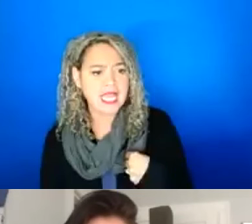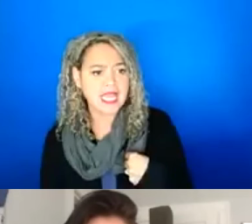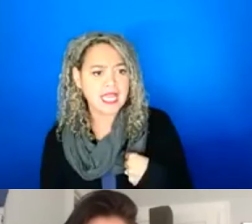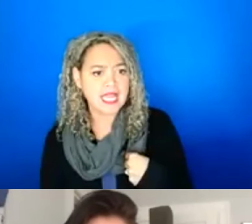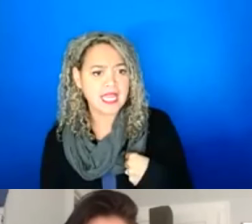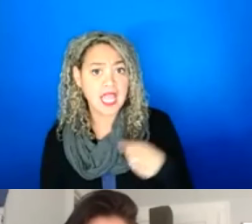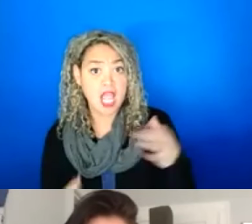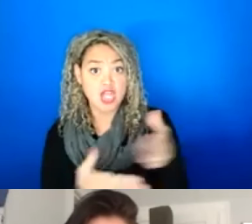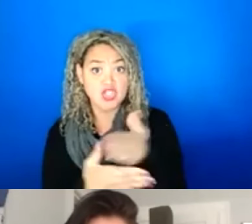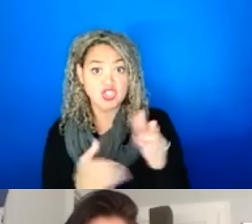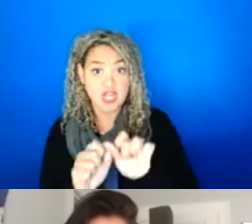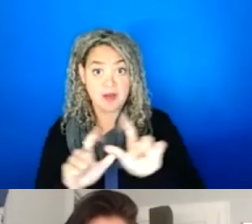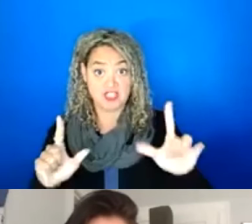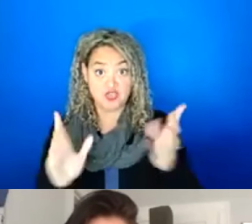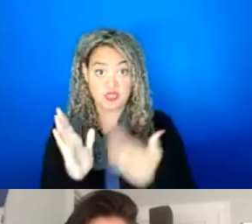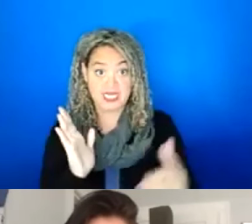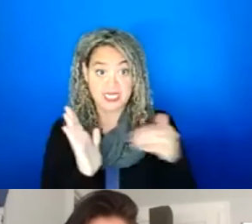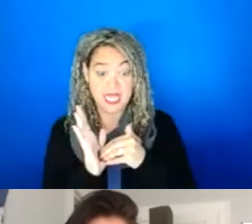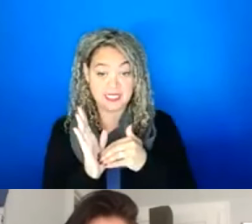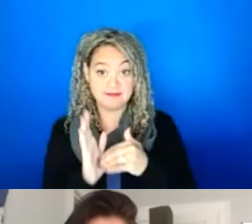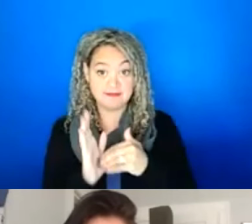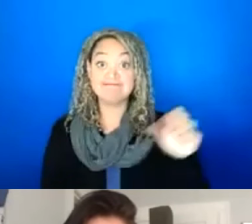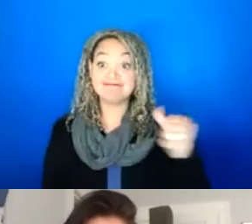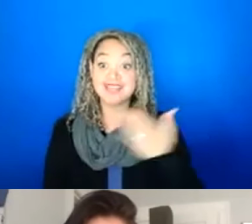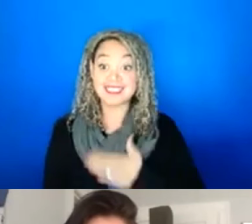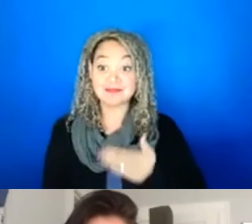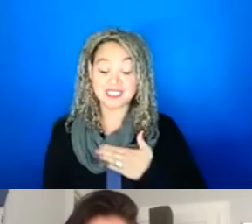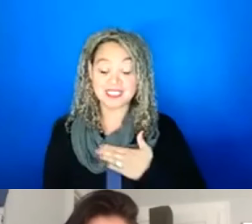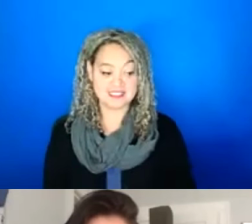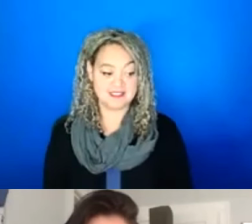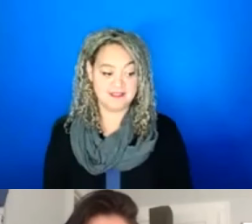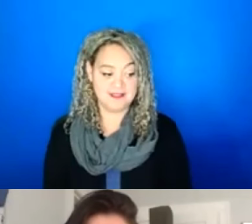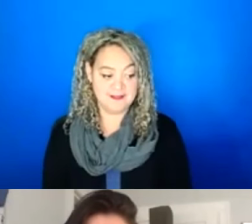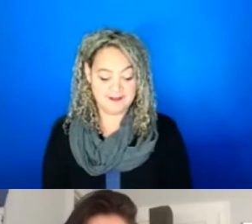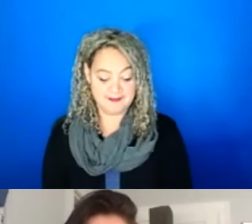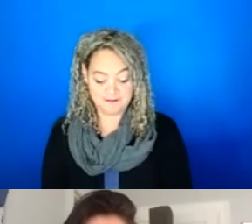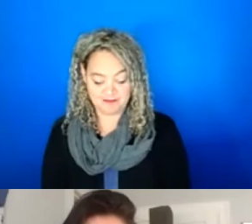share my screen again? Yes, please. Because I could do this very quickly.